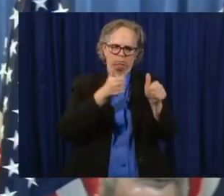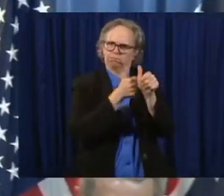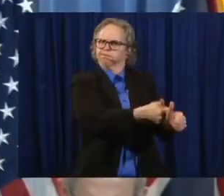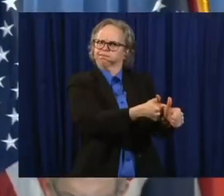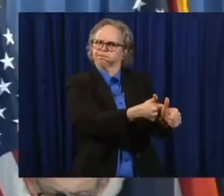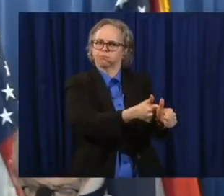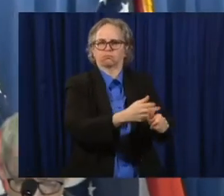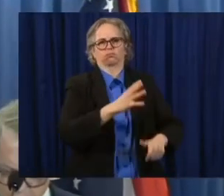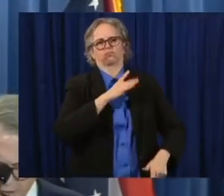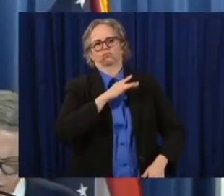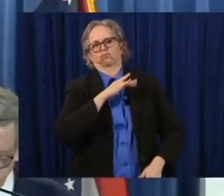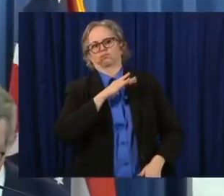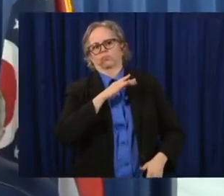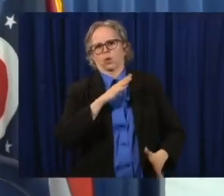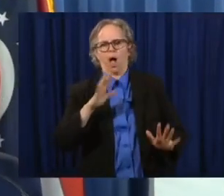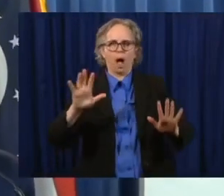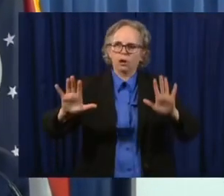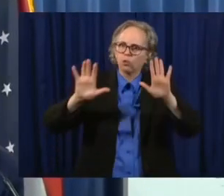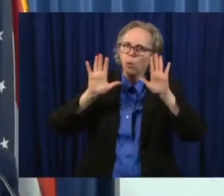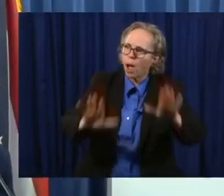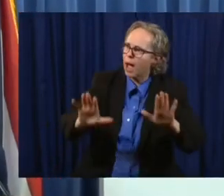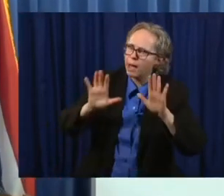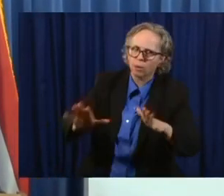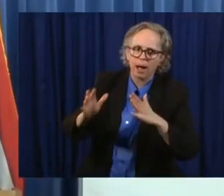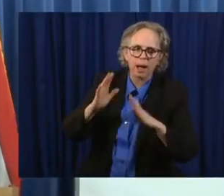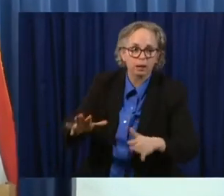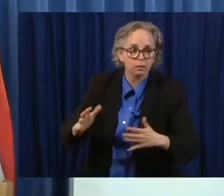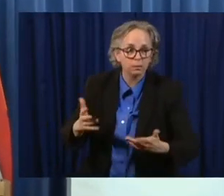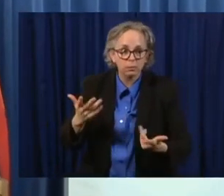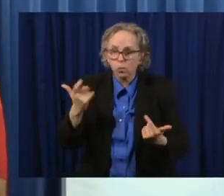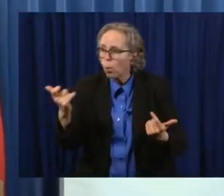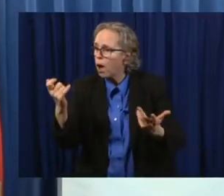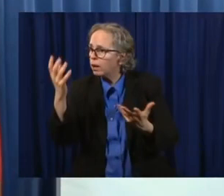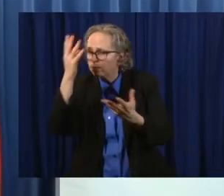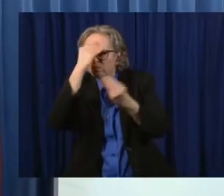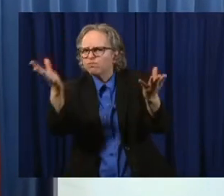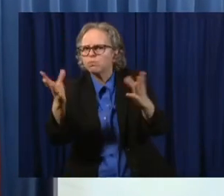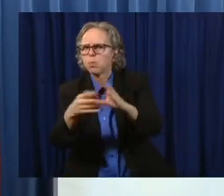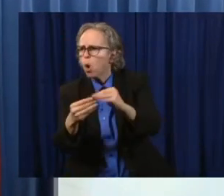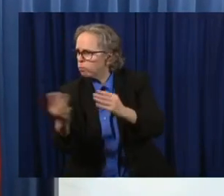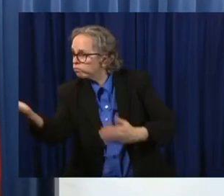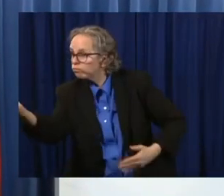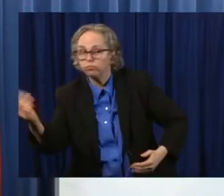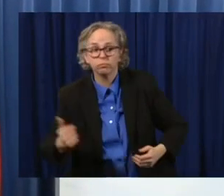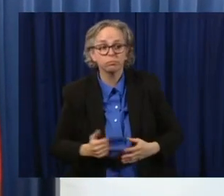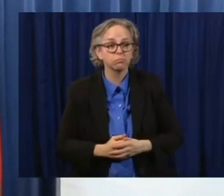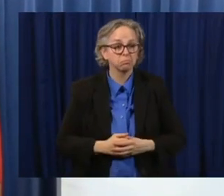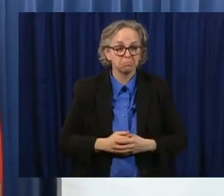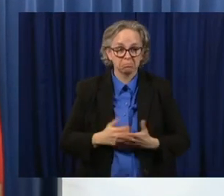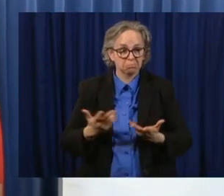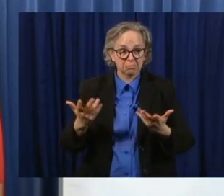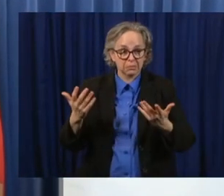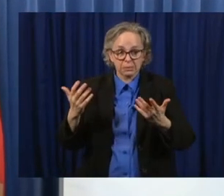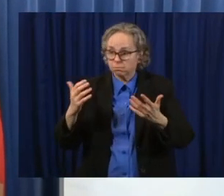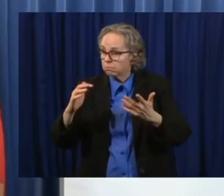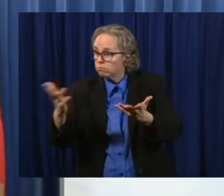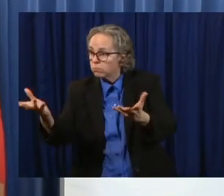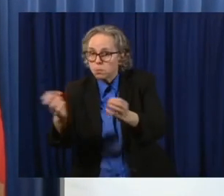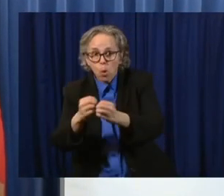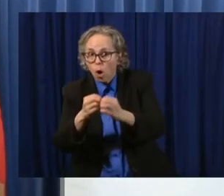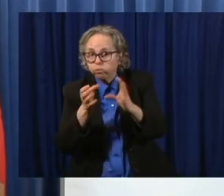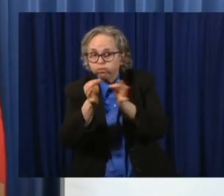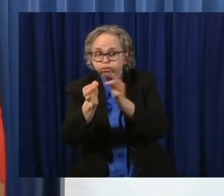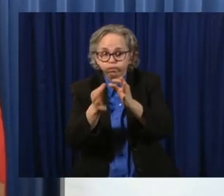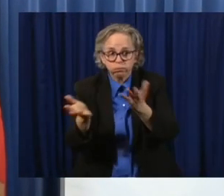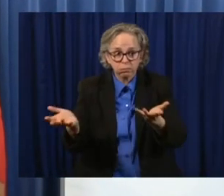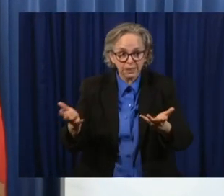That's great. Anything else, Doctor, that we should know about how this works? We're